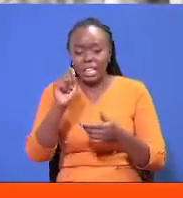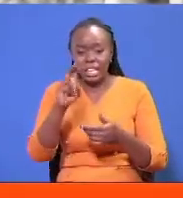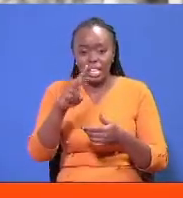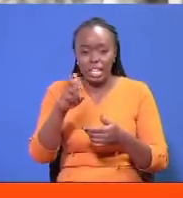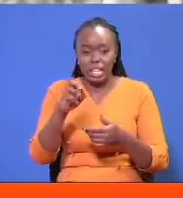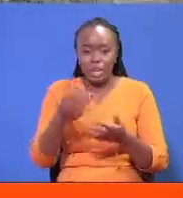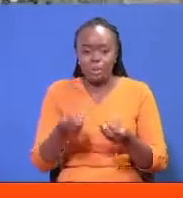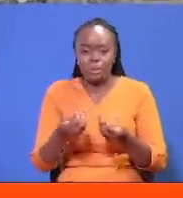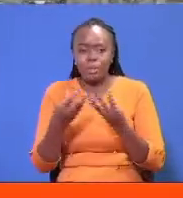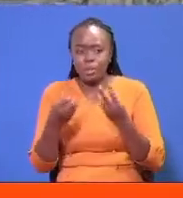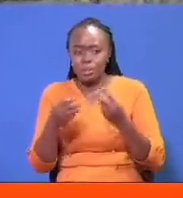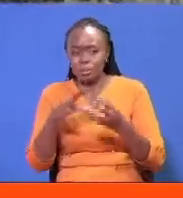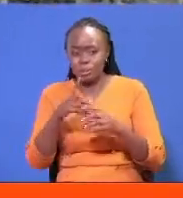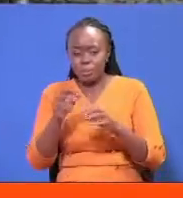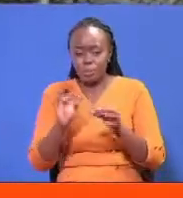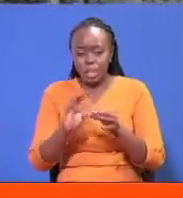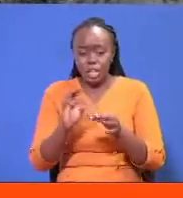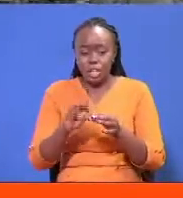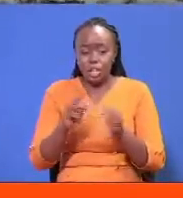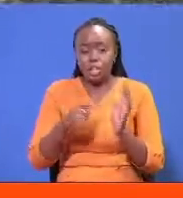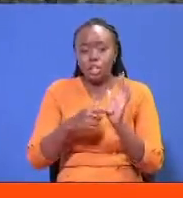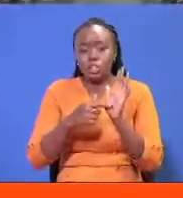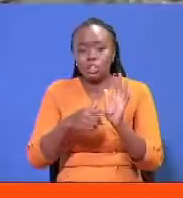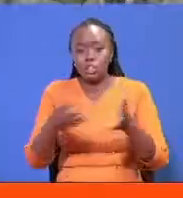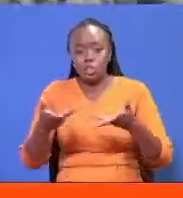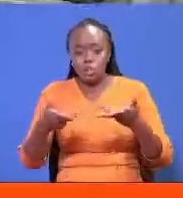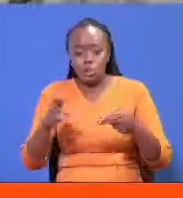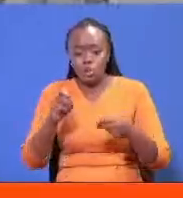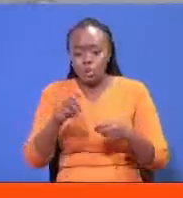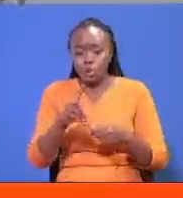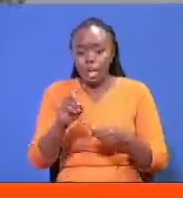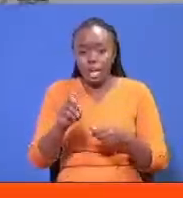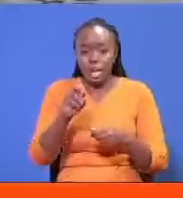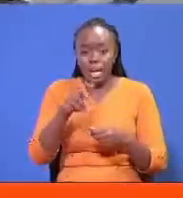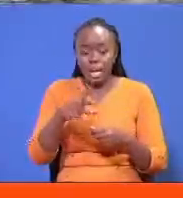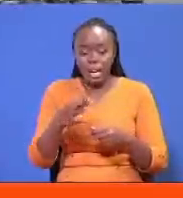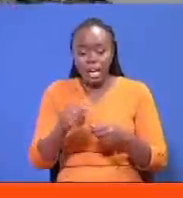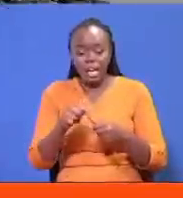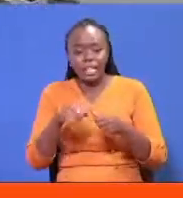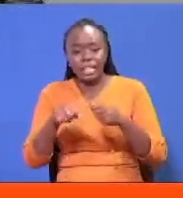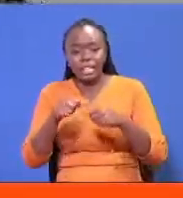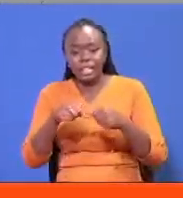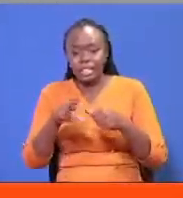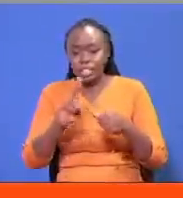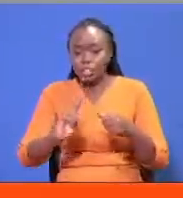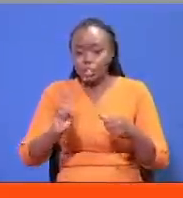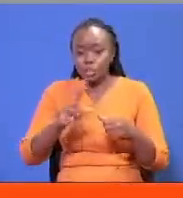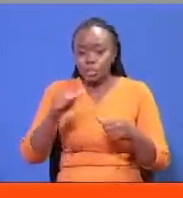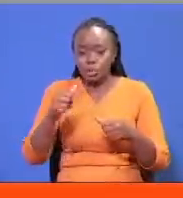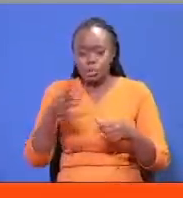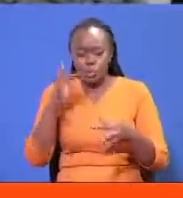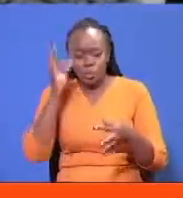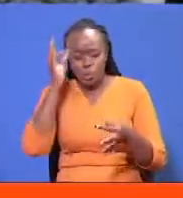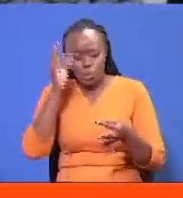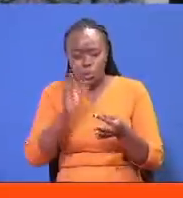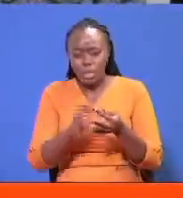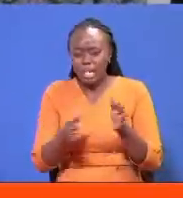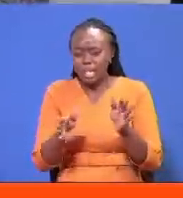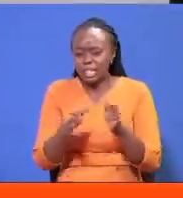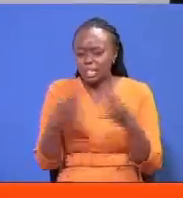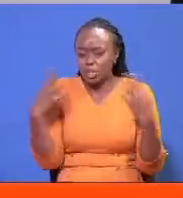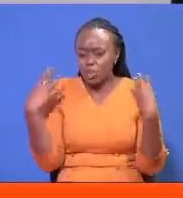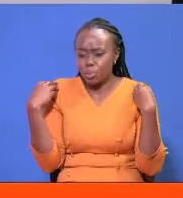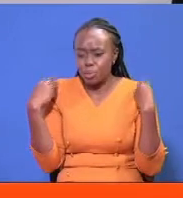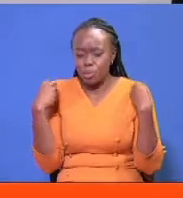are at times fixed on paper or static. Cartography is a term used in mapping and is the study and practice of making